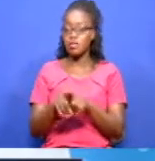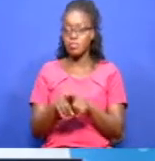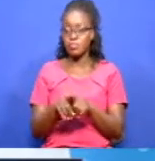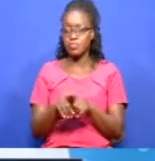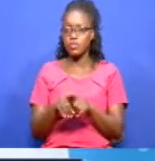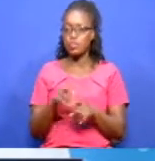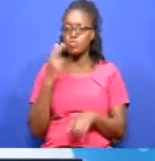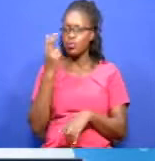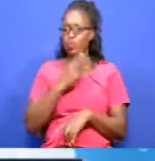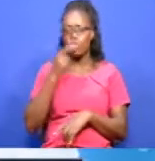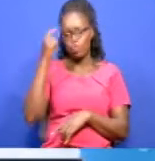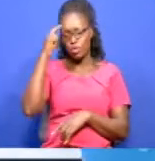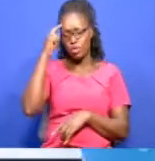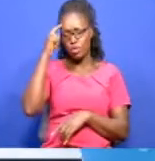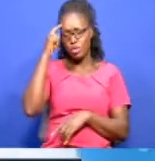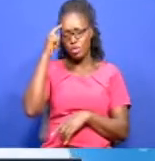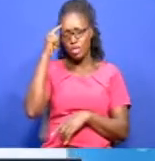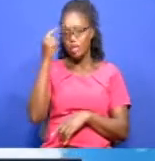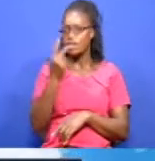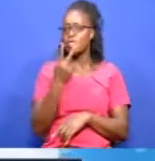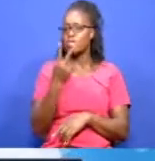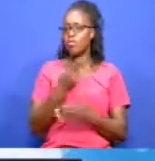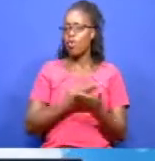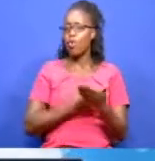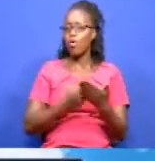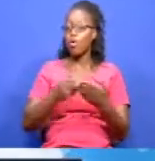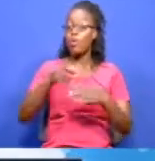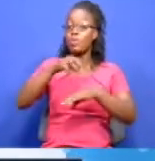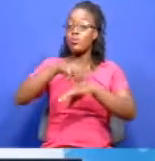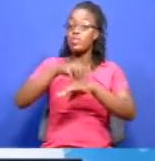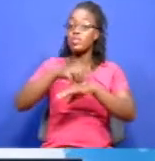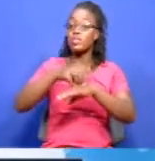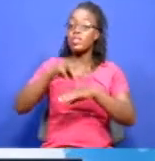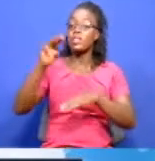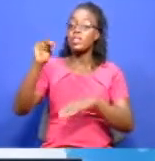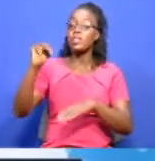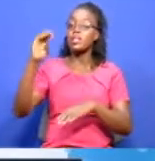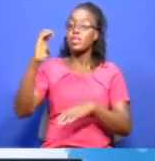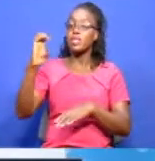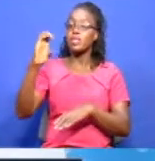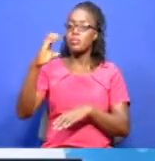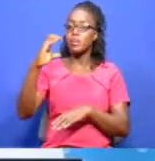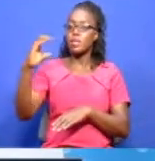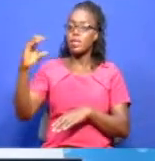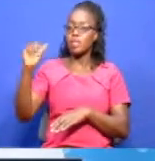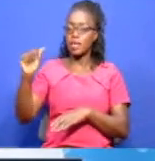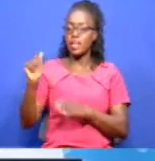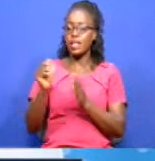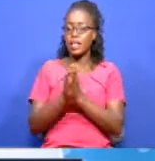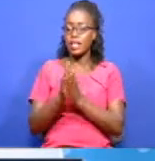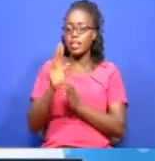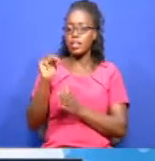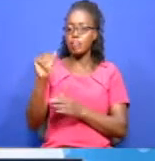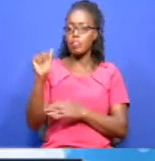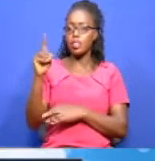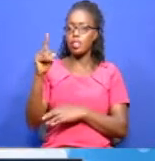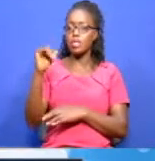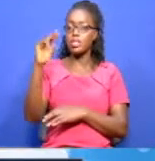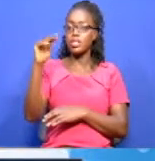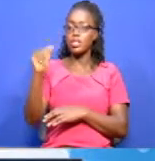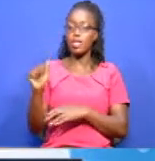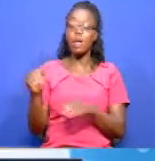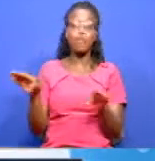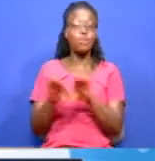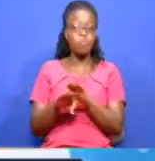have thought that the two holy mosques in Mecca and Medina would also be closed during this period? But they have been